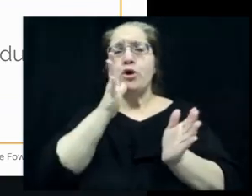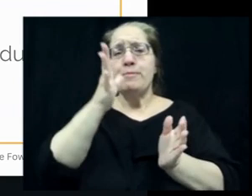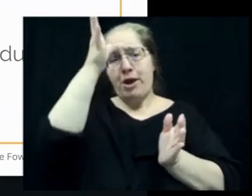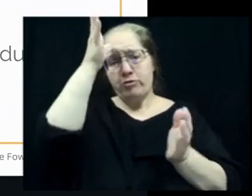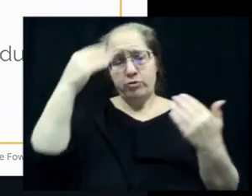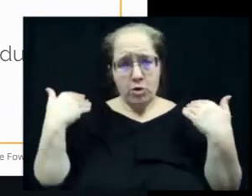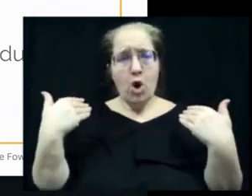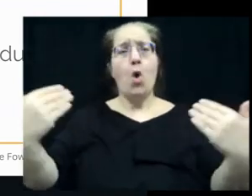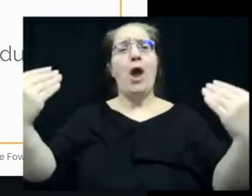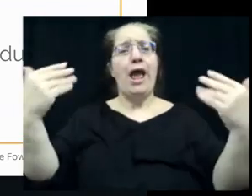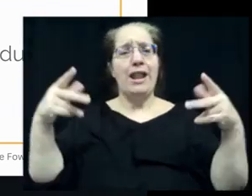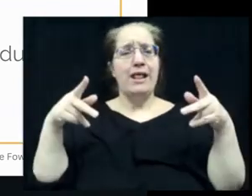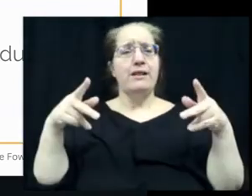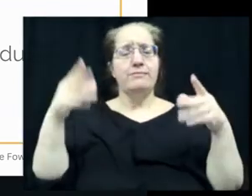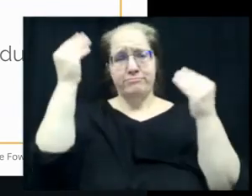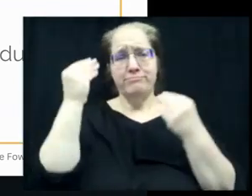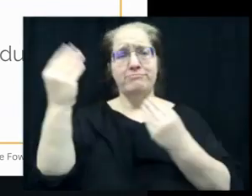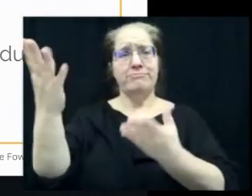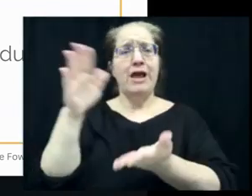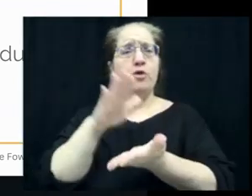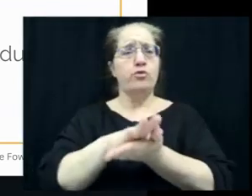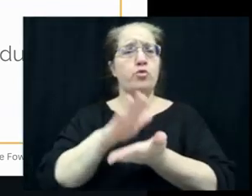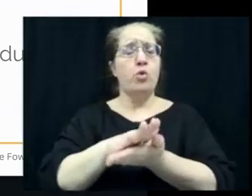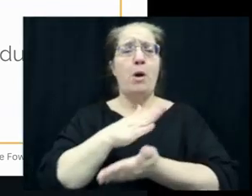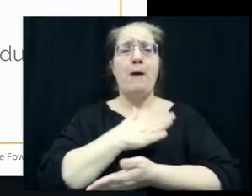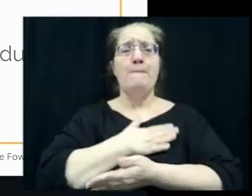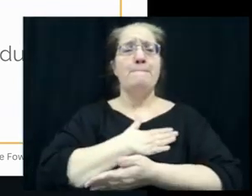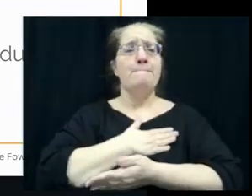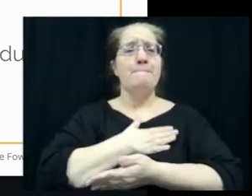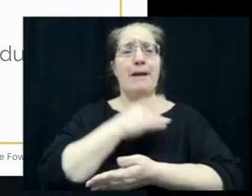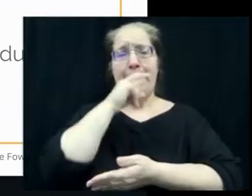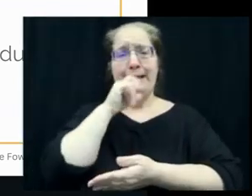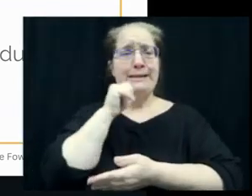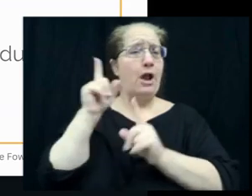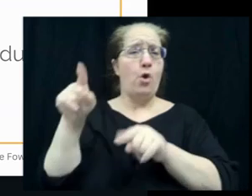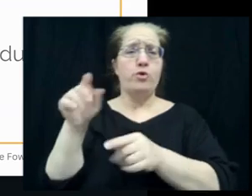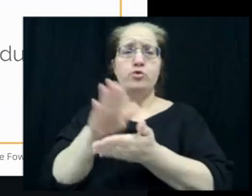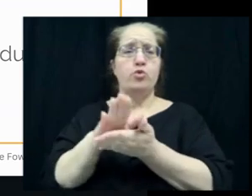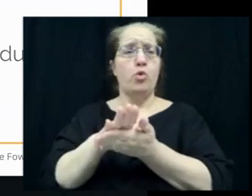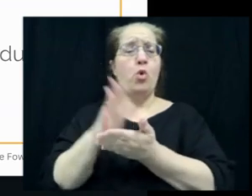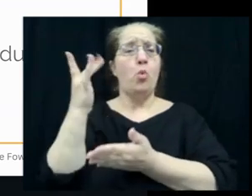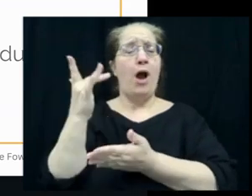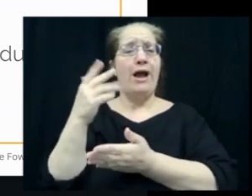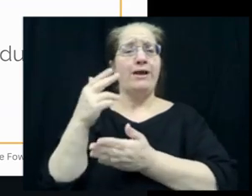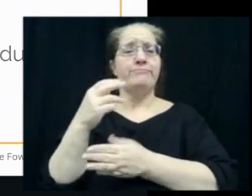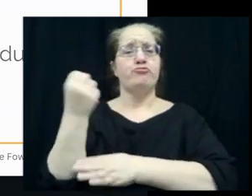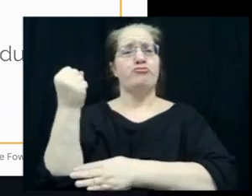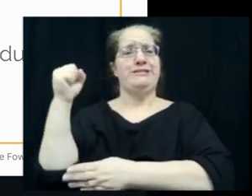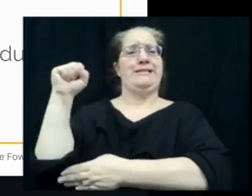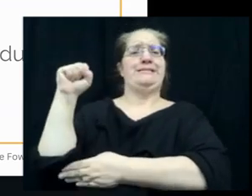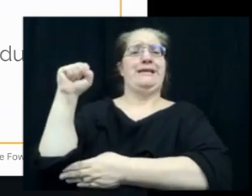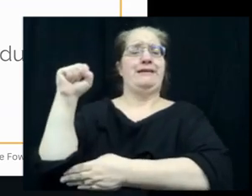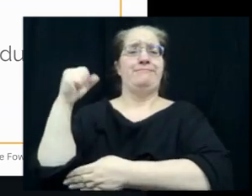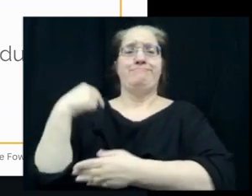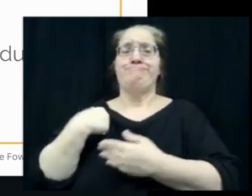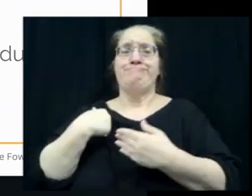ahead, let the school know that your child is not going because they are resisting and you don't know what to